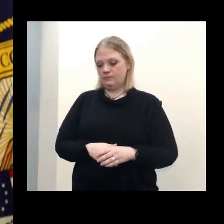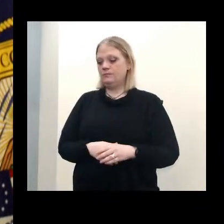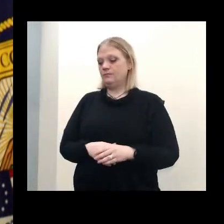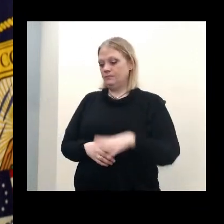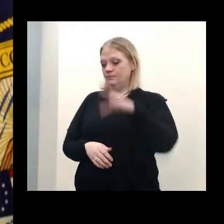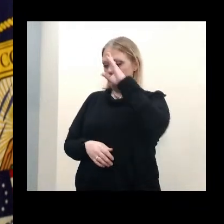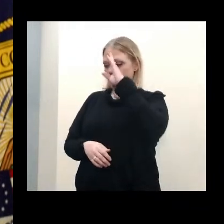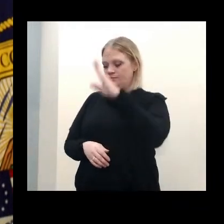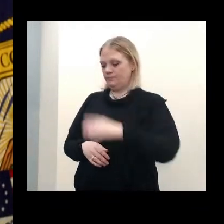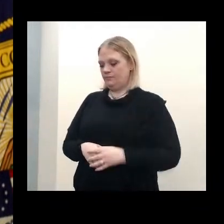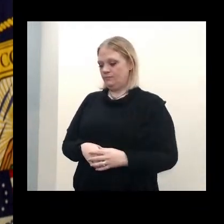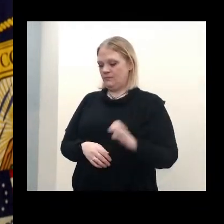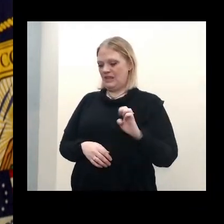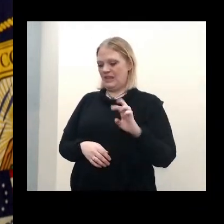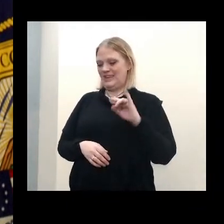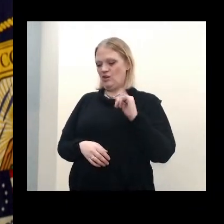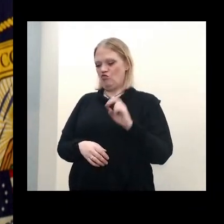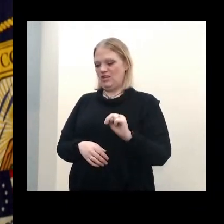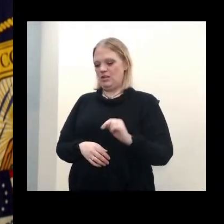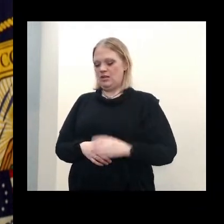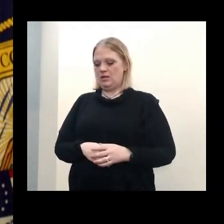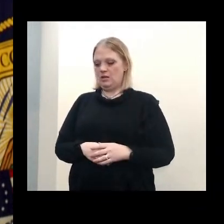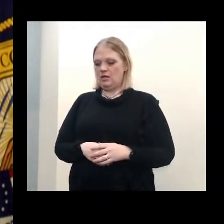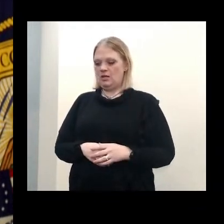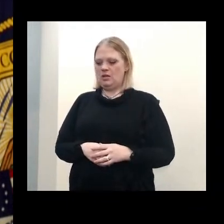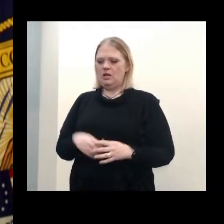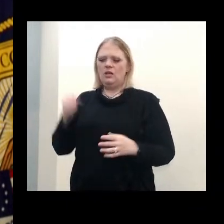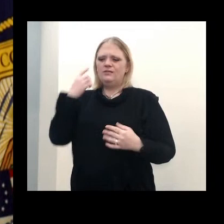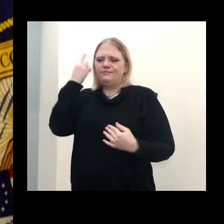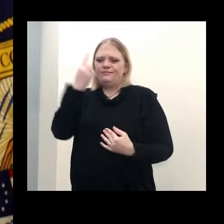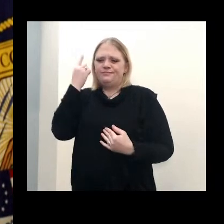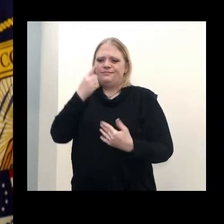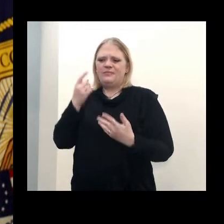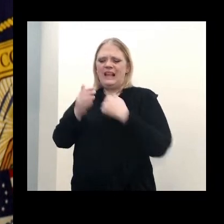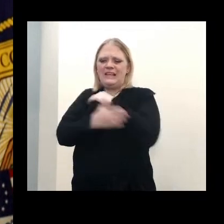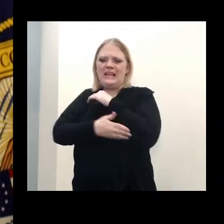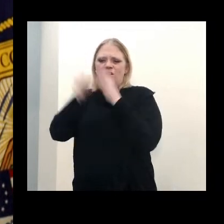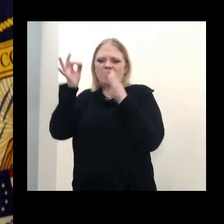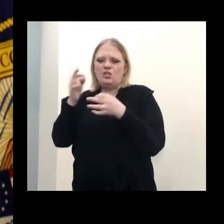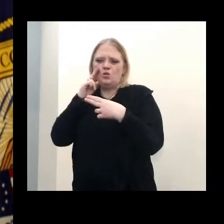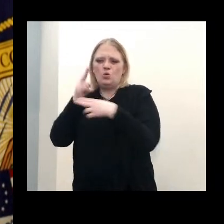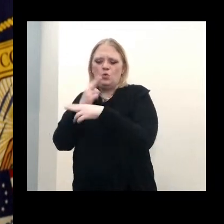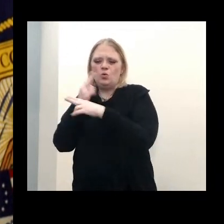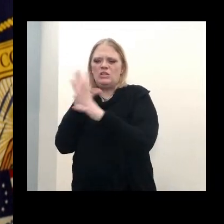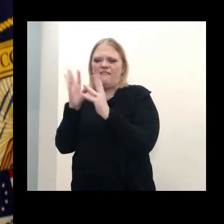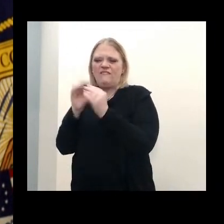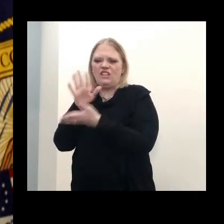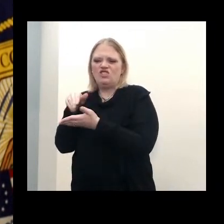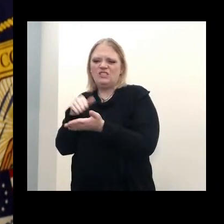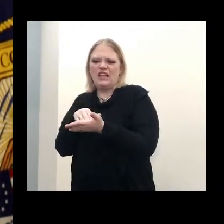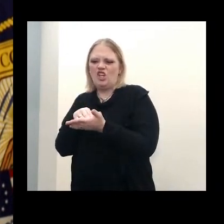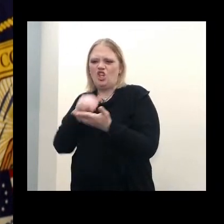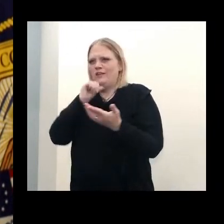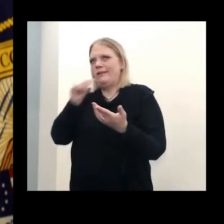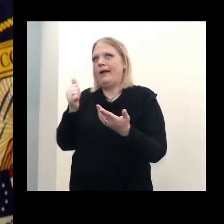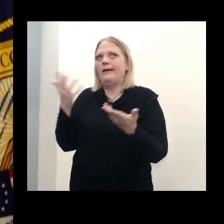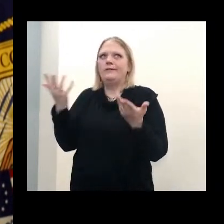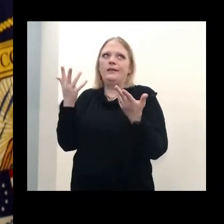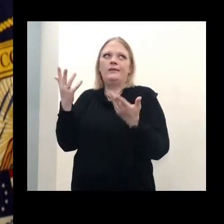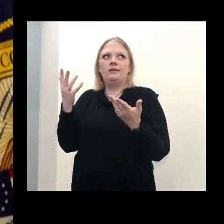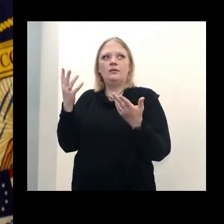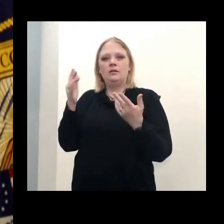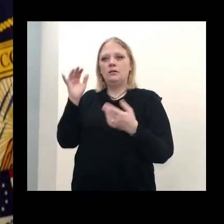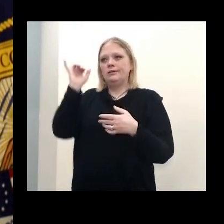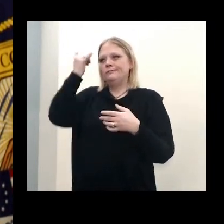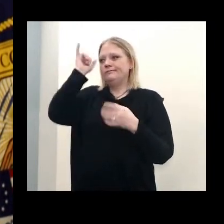Yeah, hi, Mark. Just wondering what went into the county's decision of using the convention center rather than, let's say, Dole